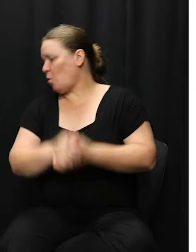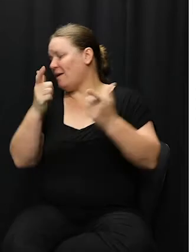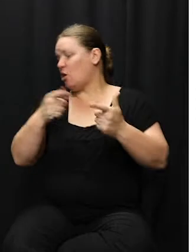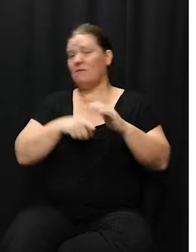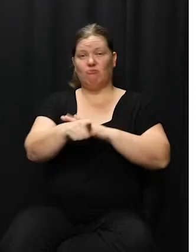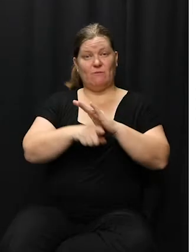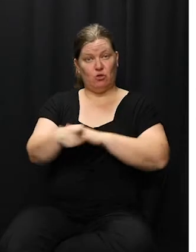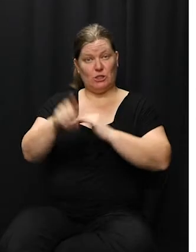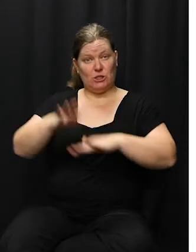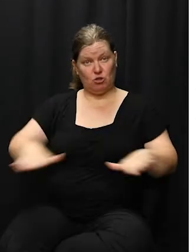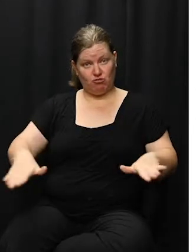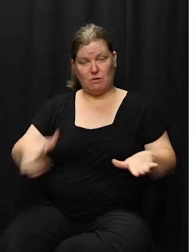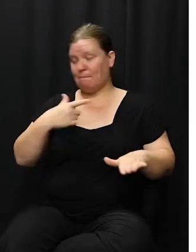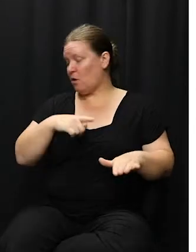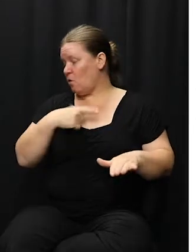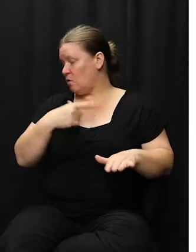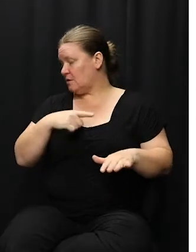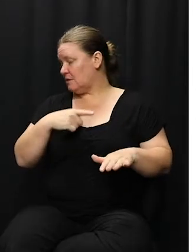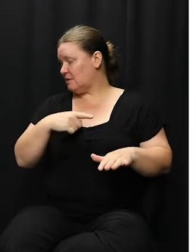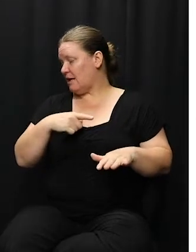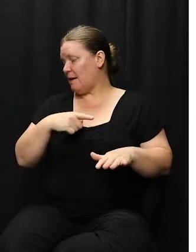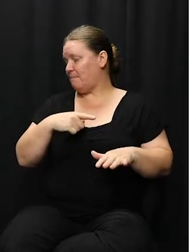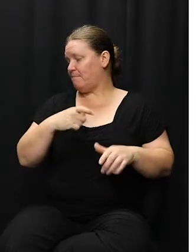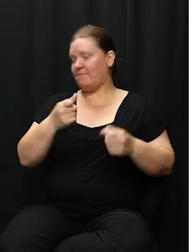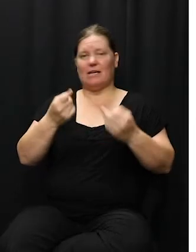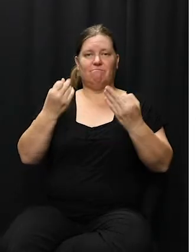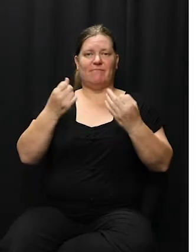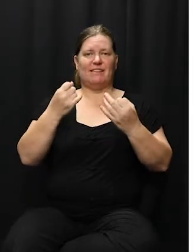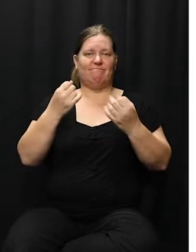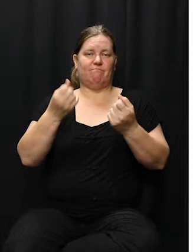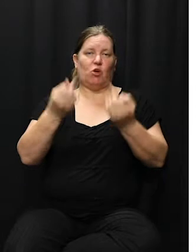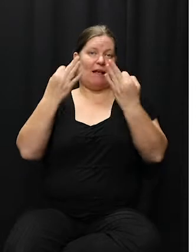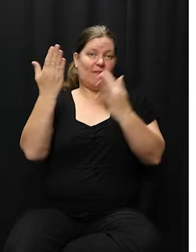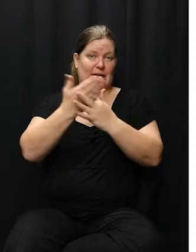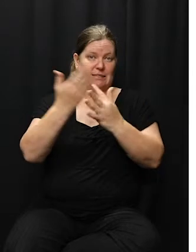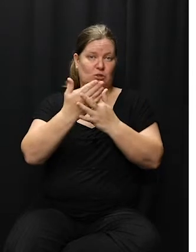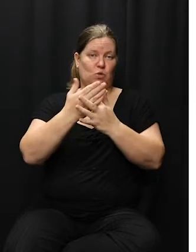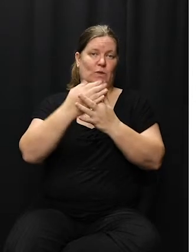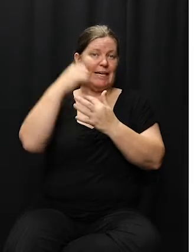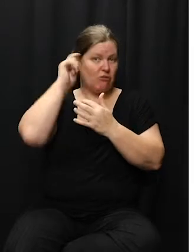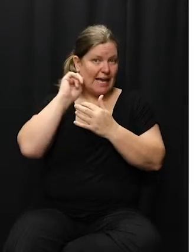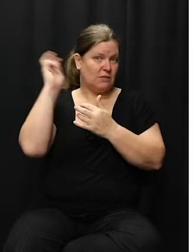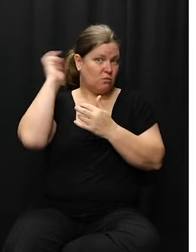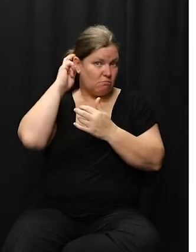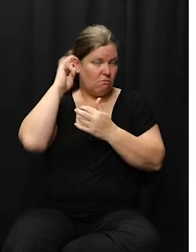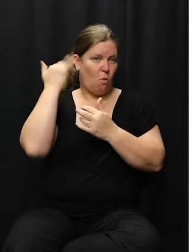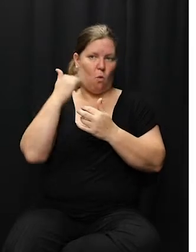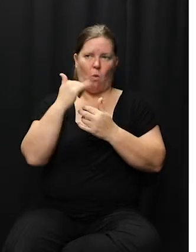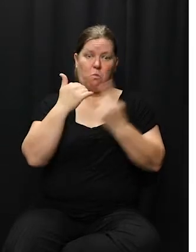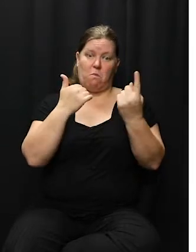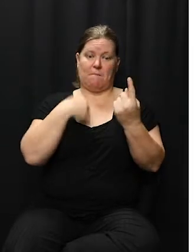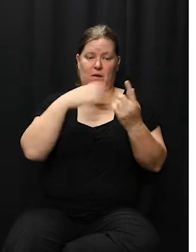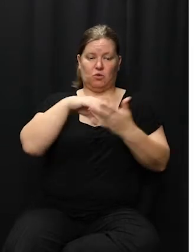problem. For our refugee children, it can be worse because often they don't have access to hearing aids or